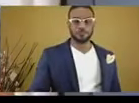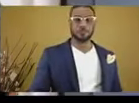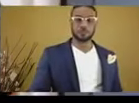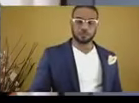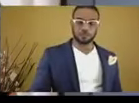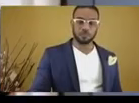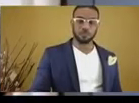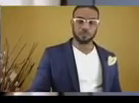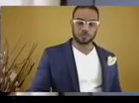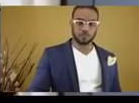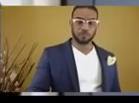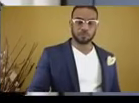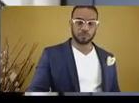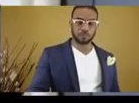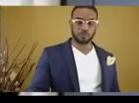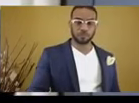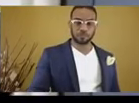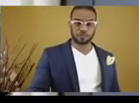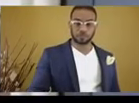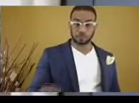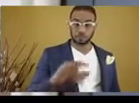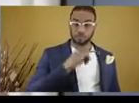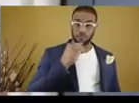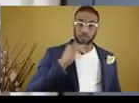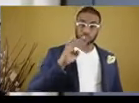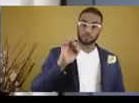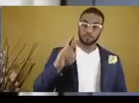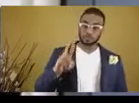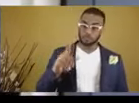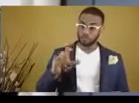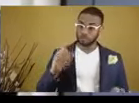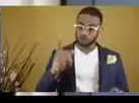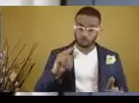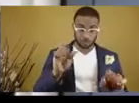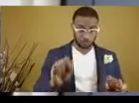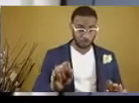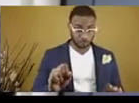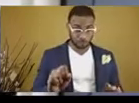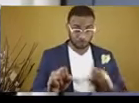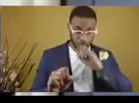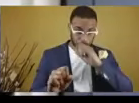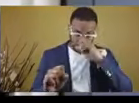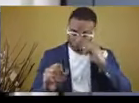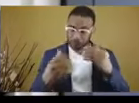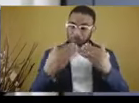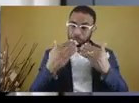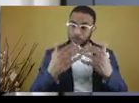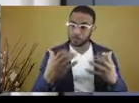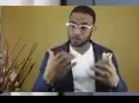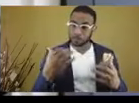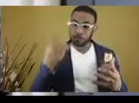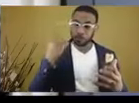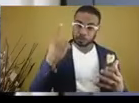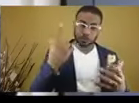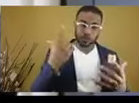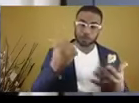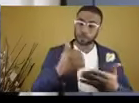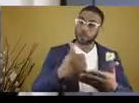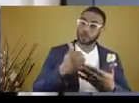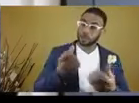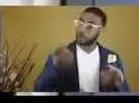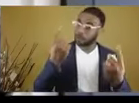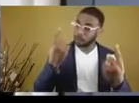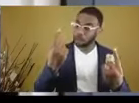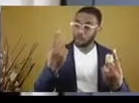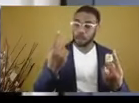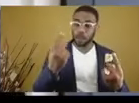Well, Reverend, Bishop Barber, as you only can, thank you for just helping us understand